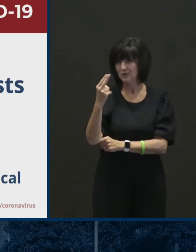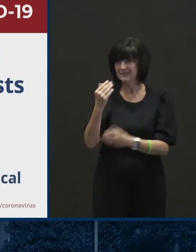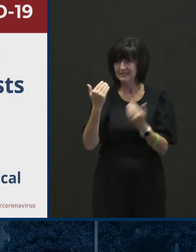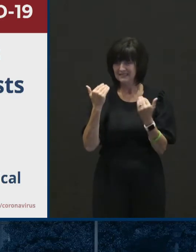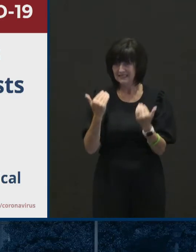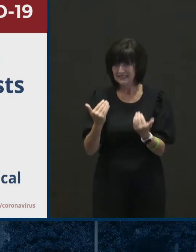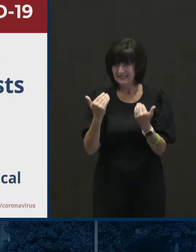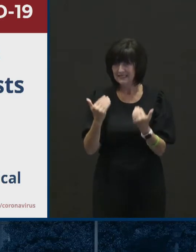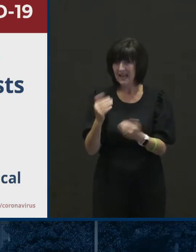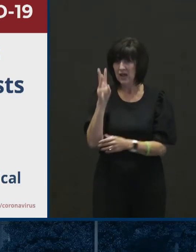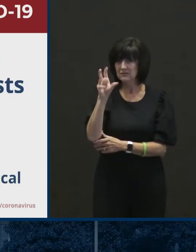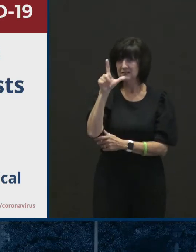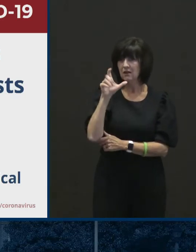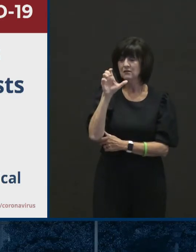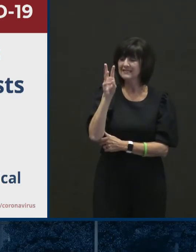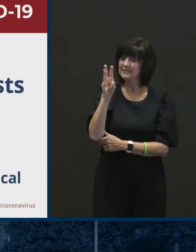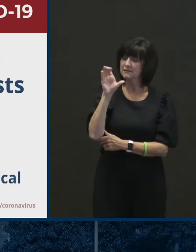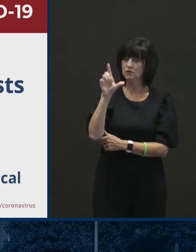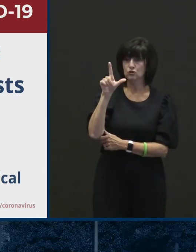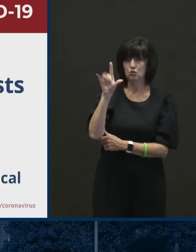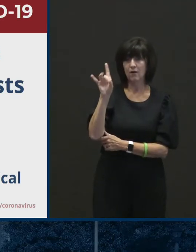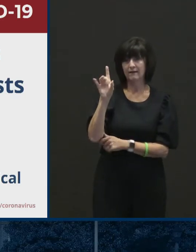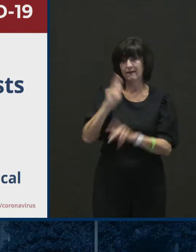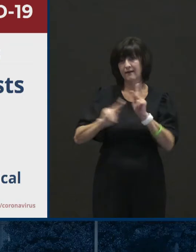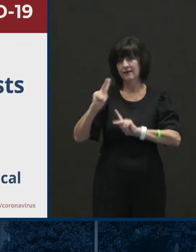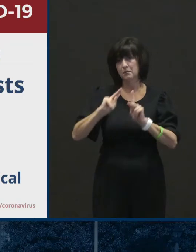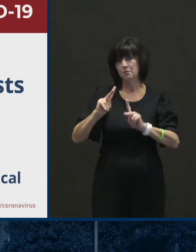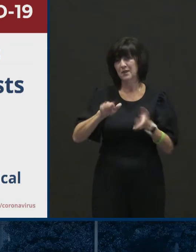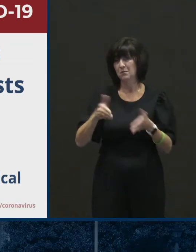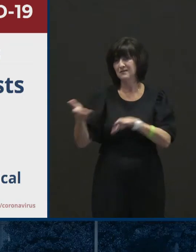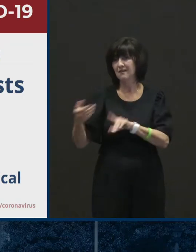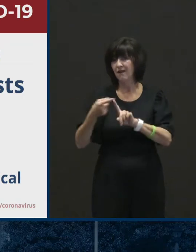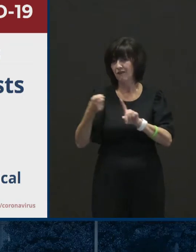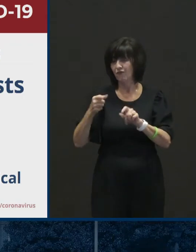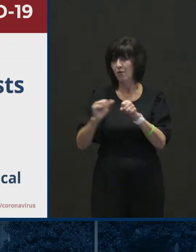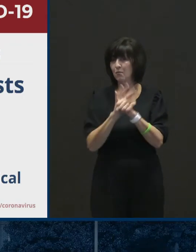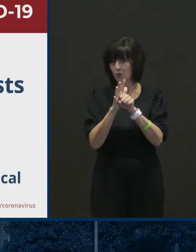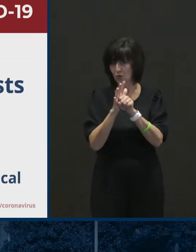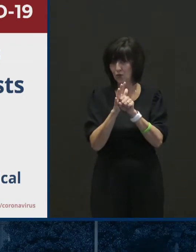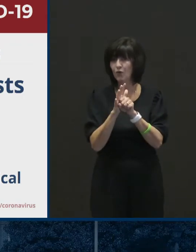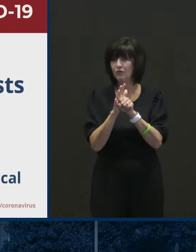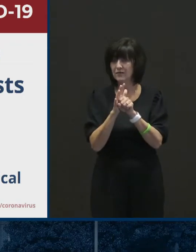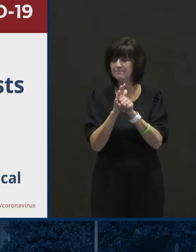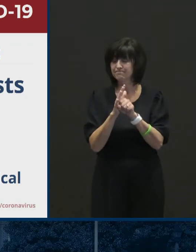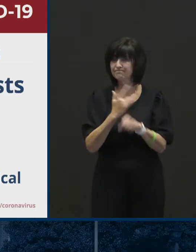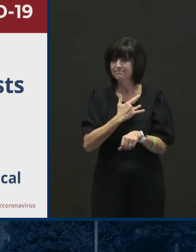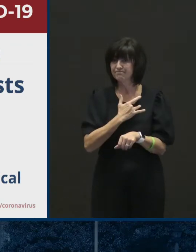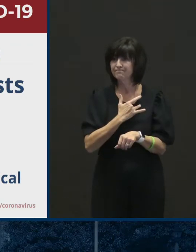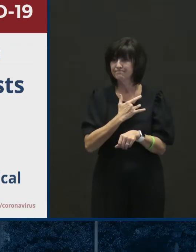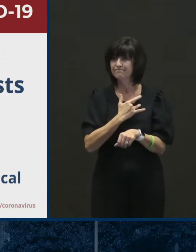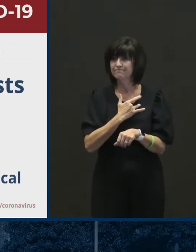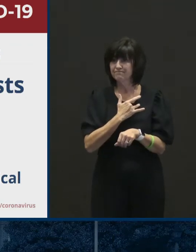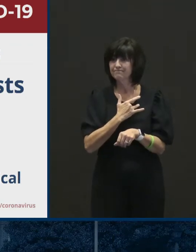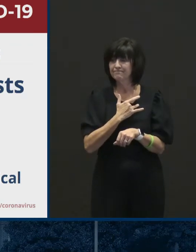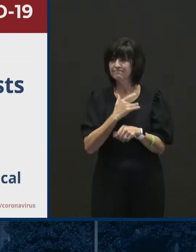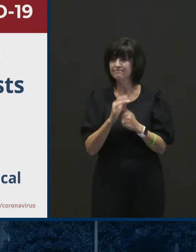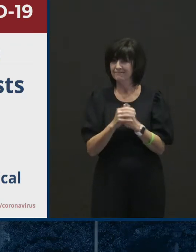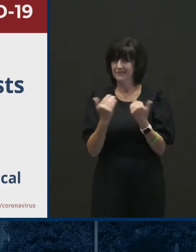lives lost, 628. Again, most of those in well over 500 in